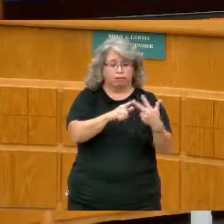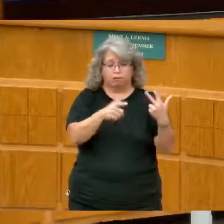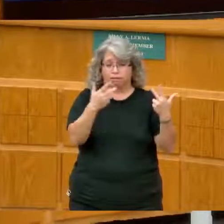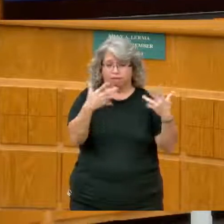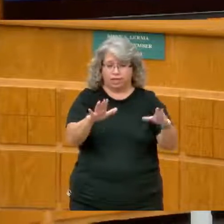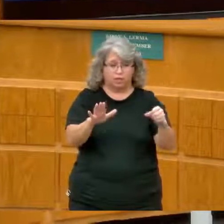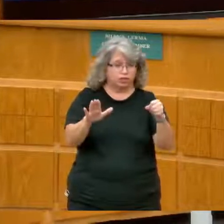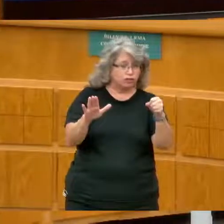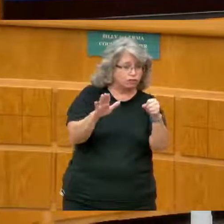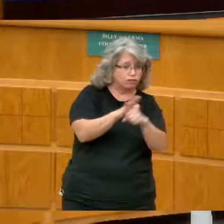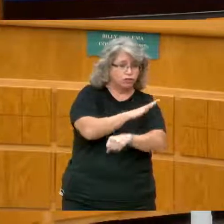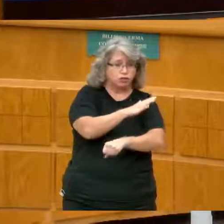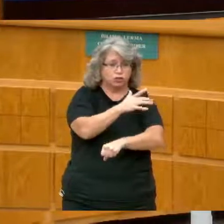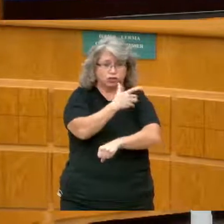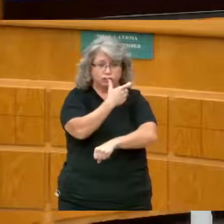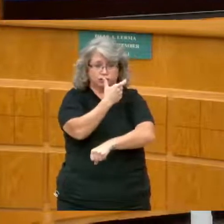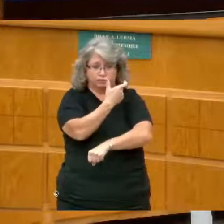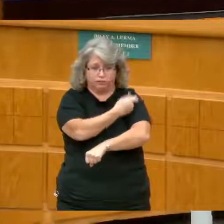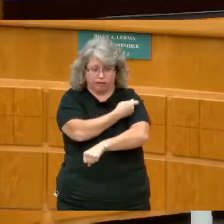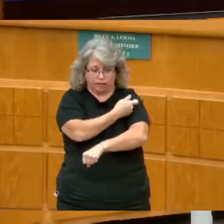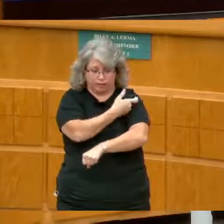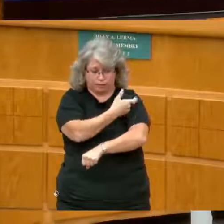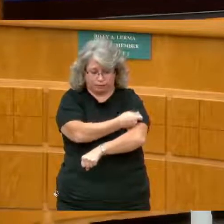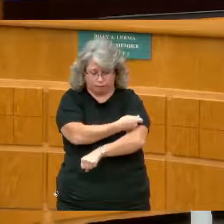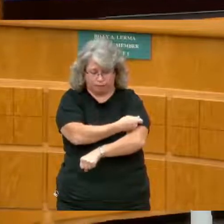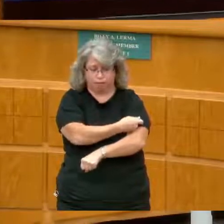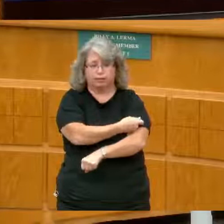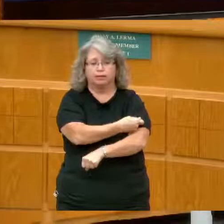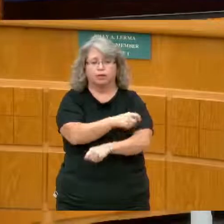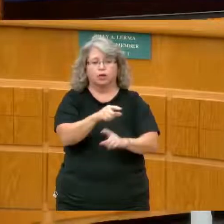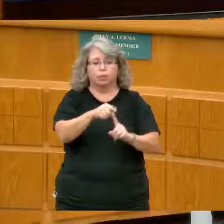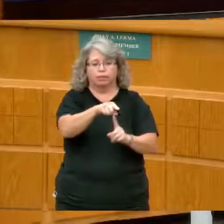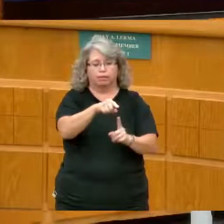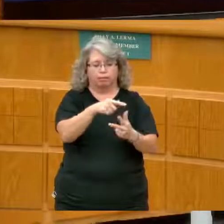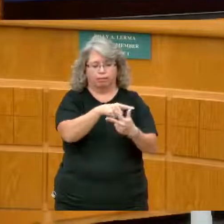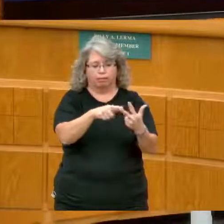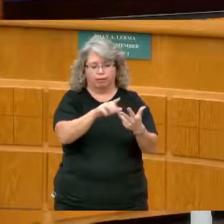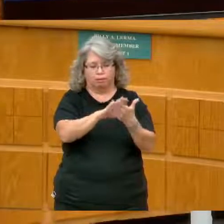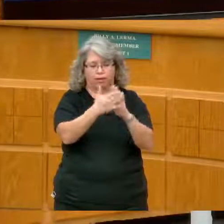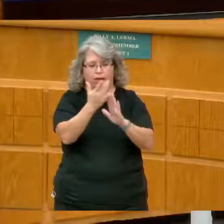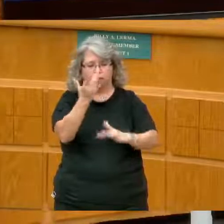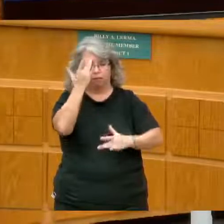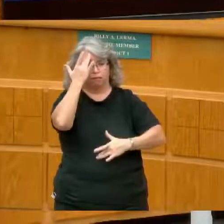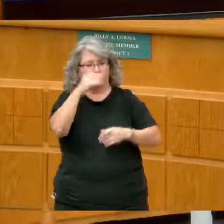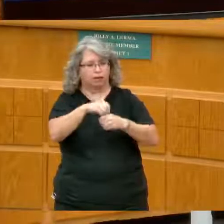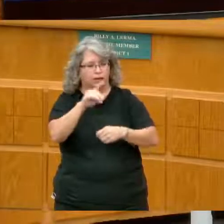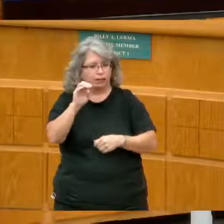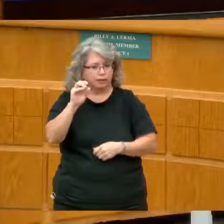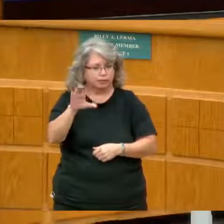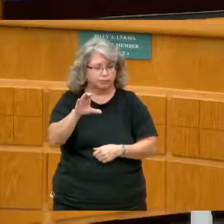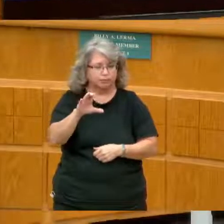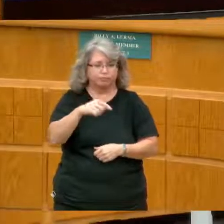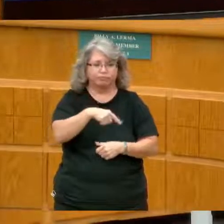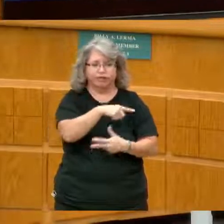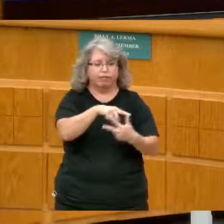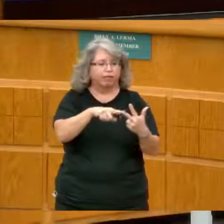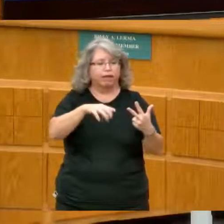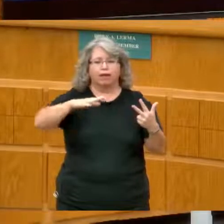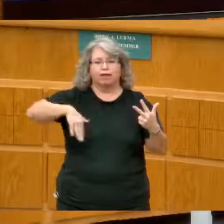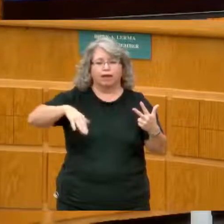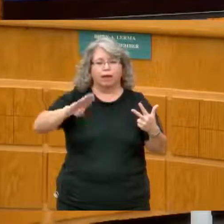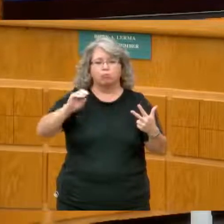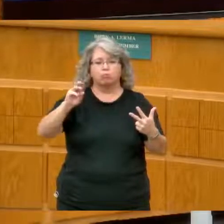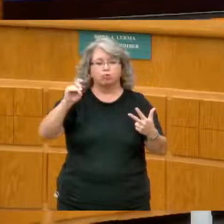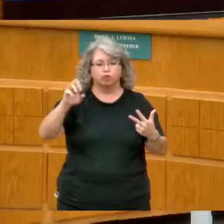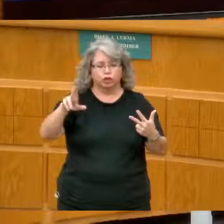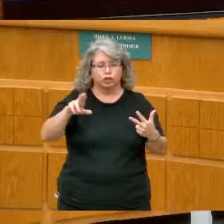primary series when they became ill in December. None of the individuals had received their booster shot. They were tested